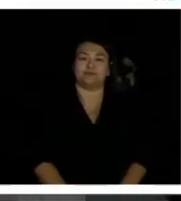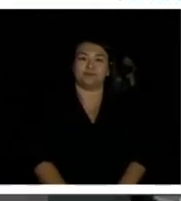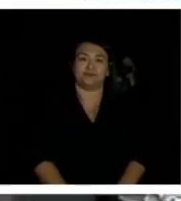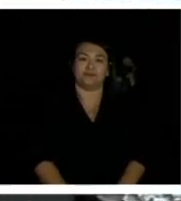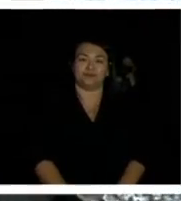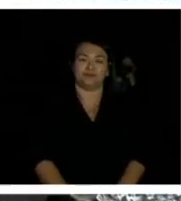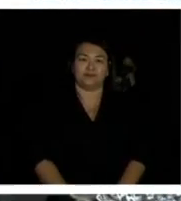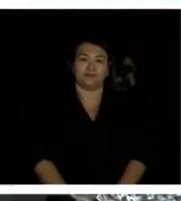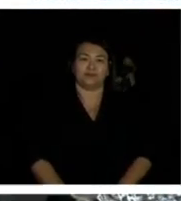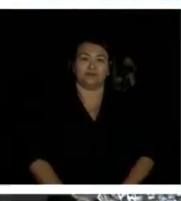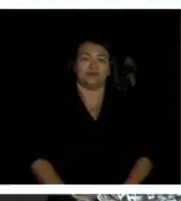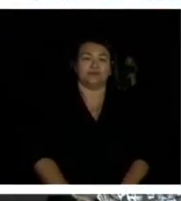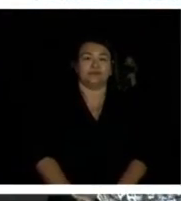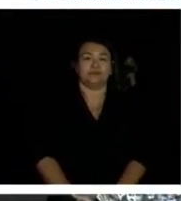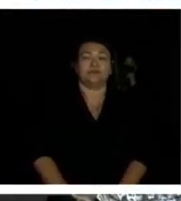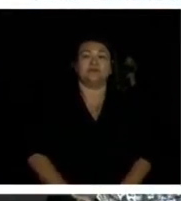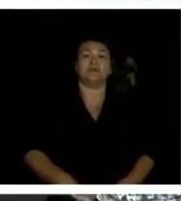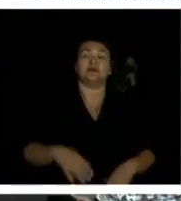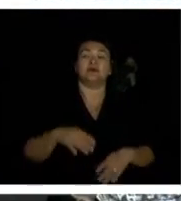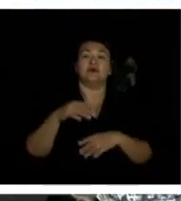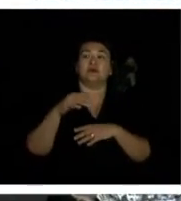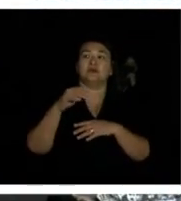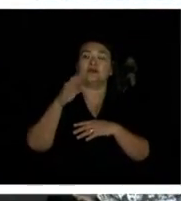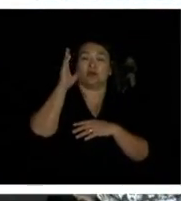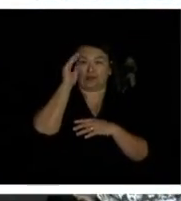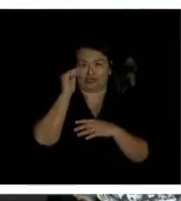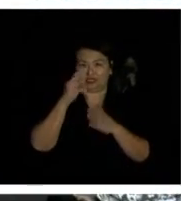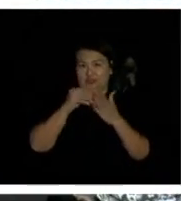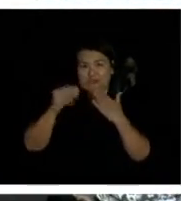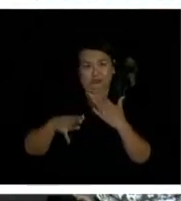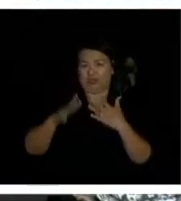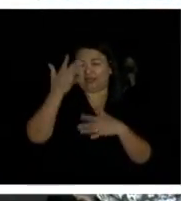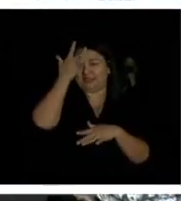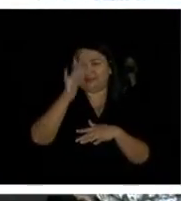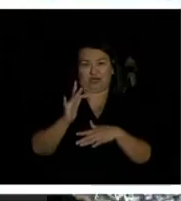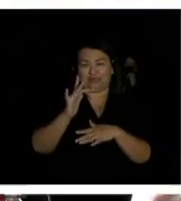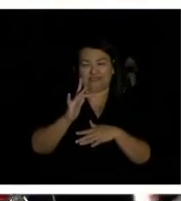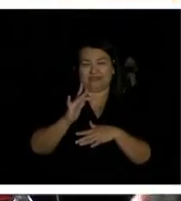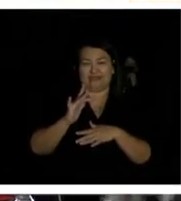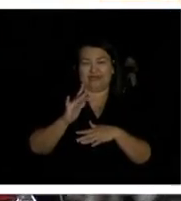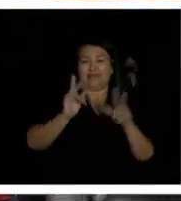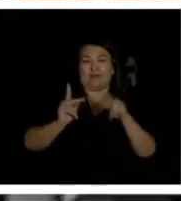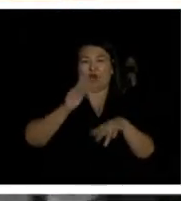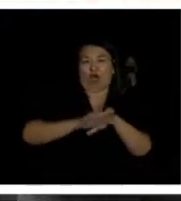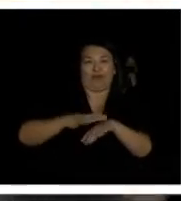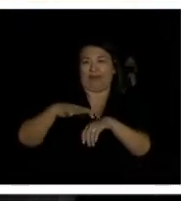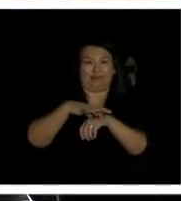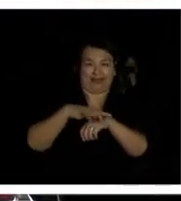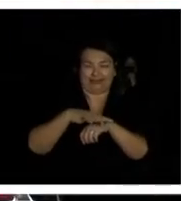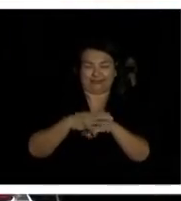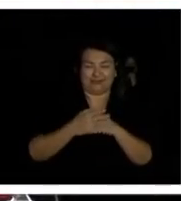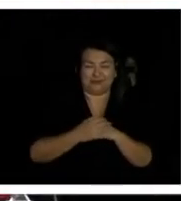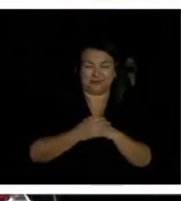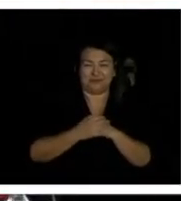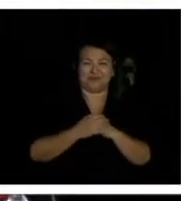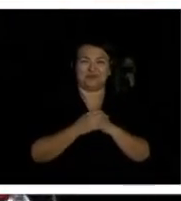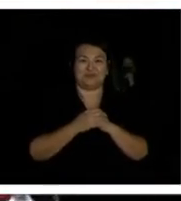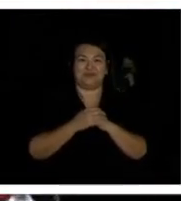All right, Burges students are the smartest people on the planet. They're teachers, But